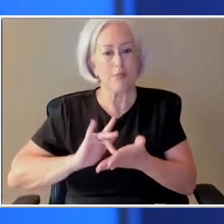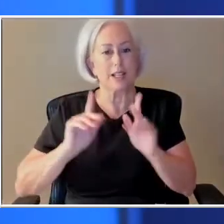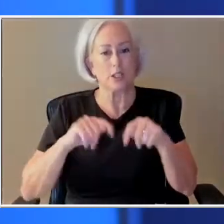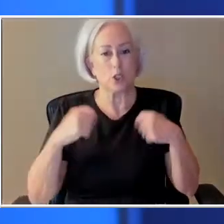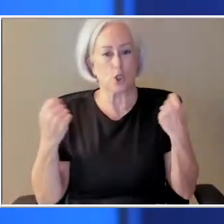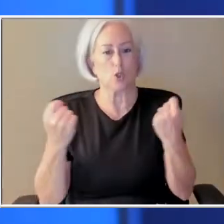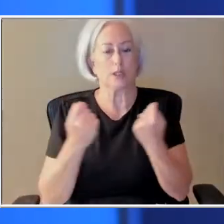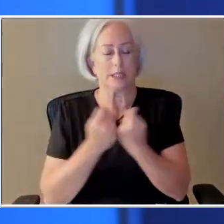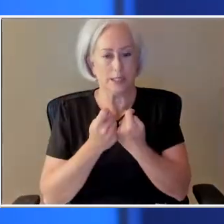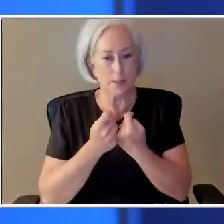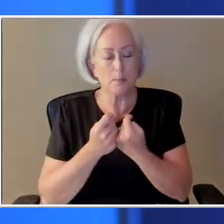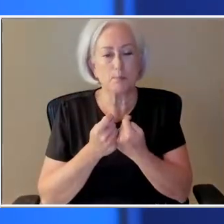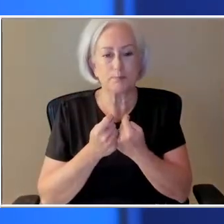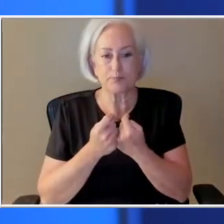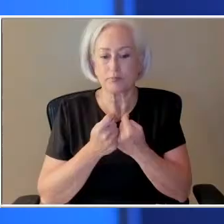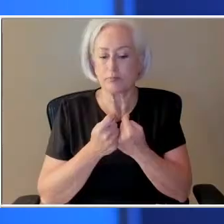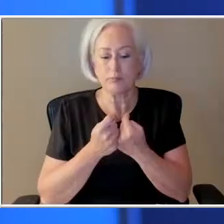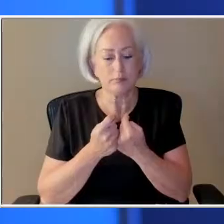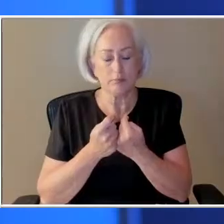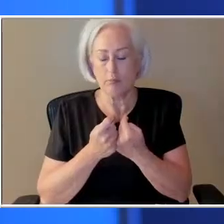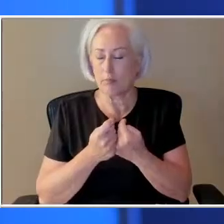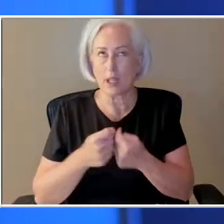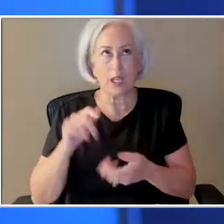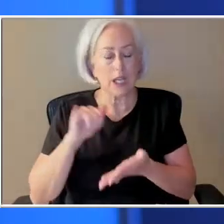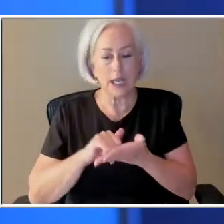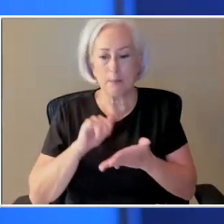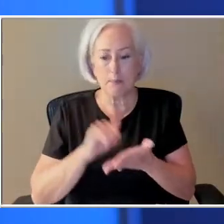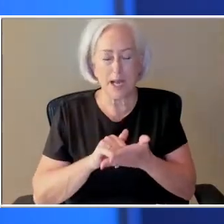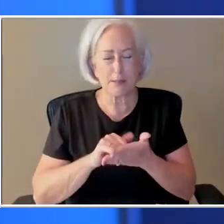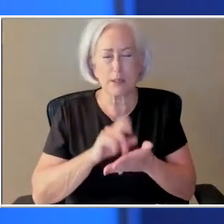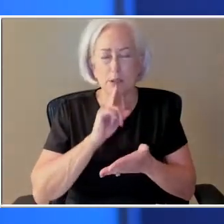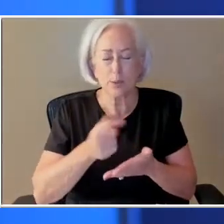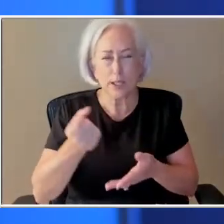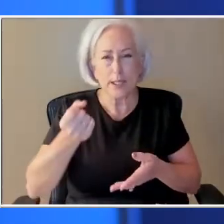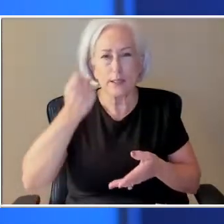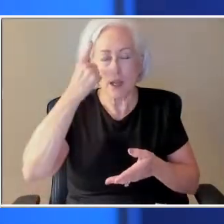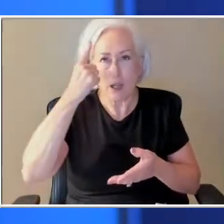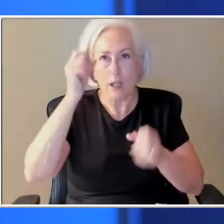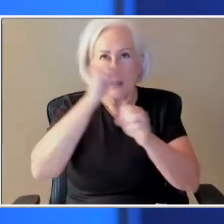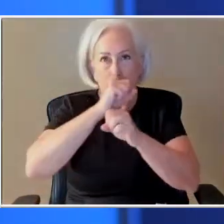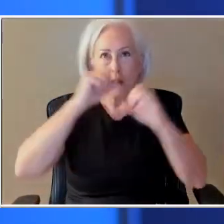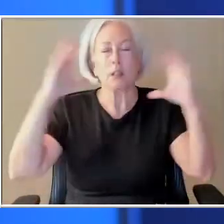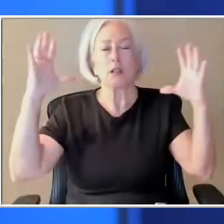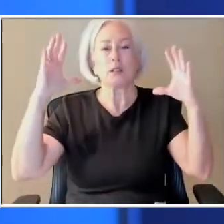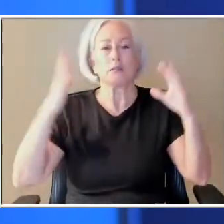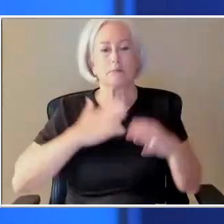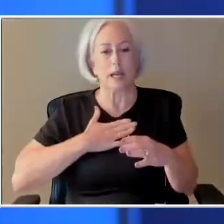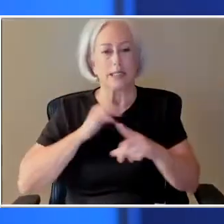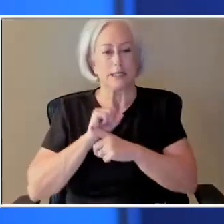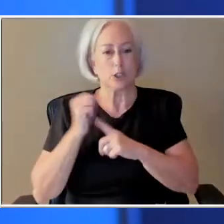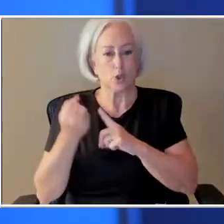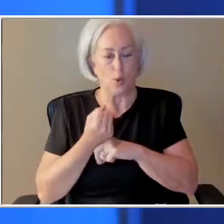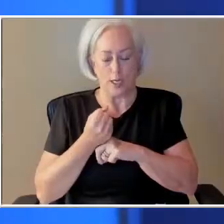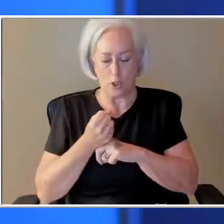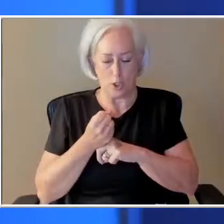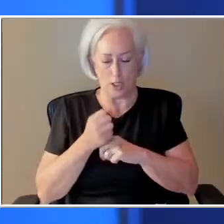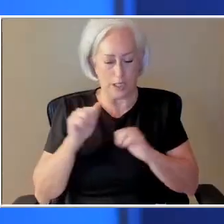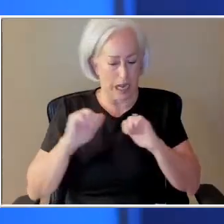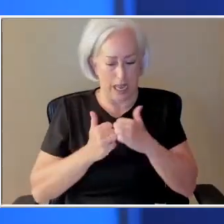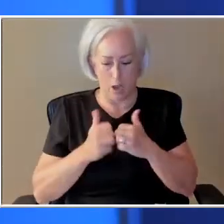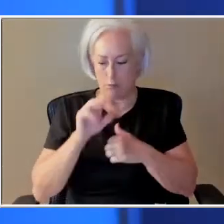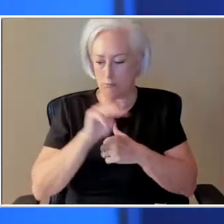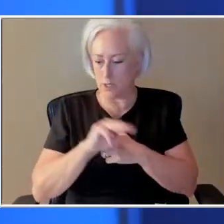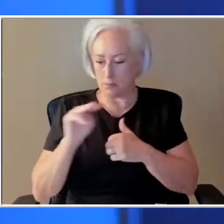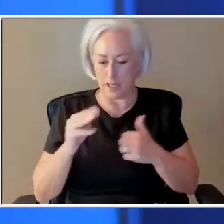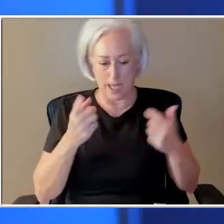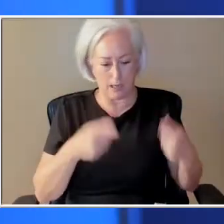him, it would be impossible, I think, to really comprehend, you know, how this works. You know, the CAR